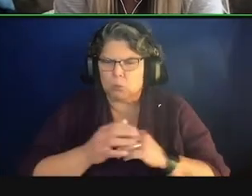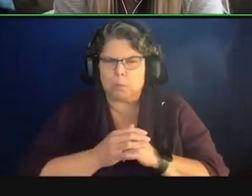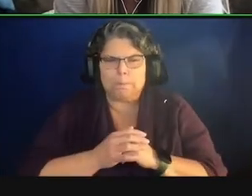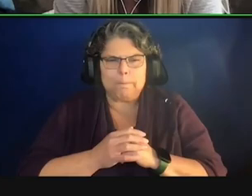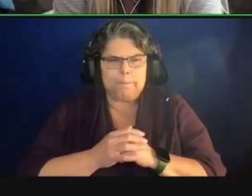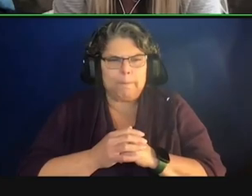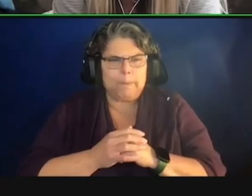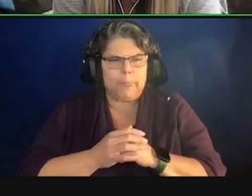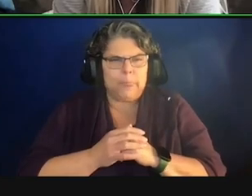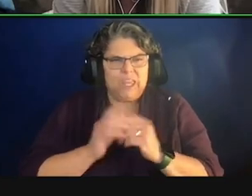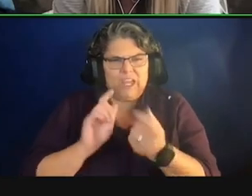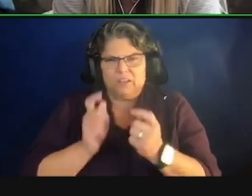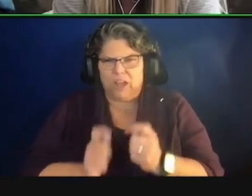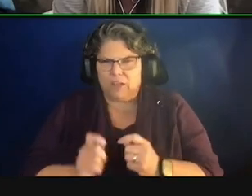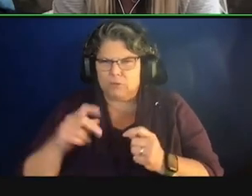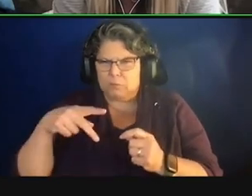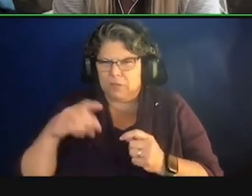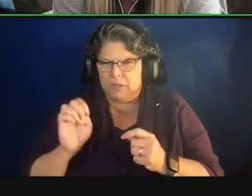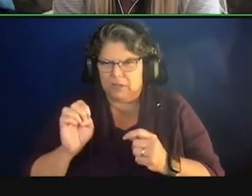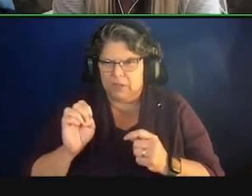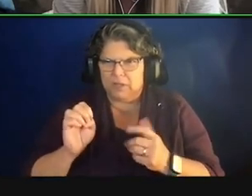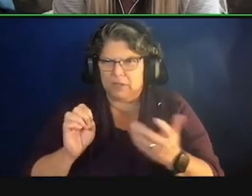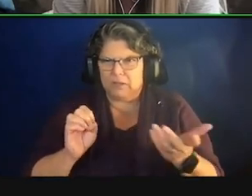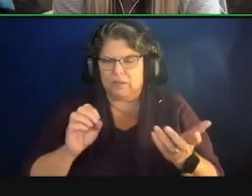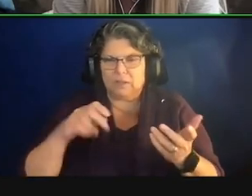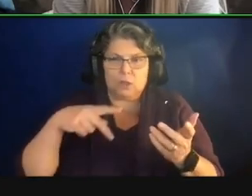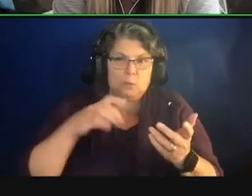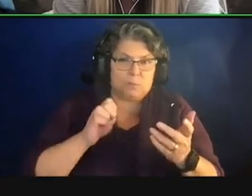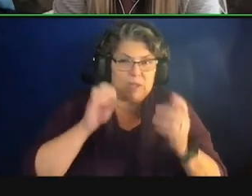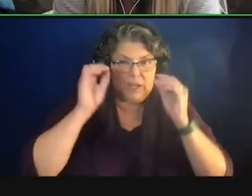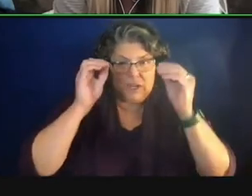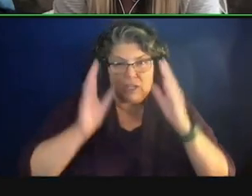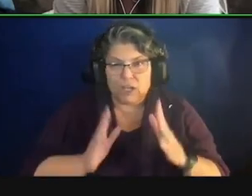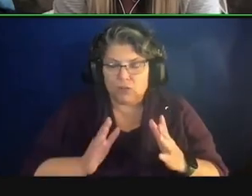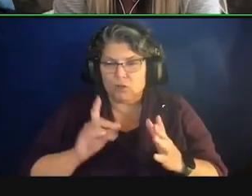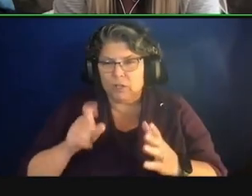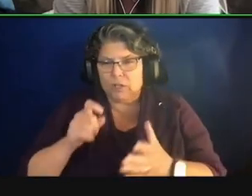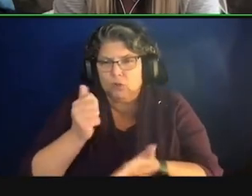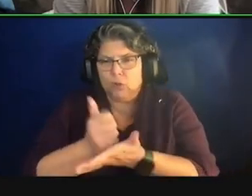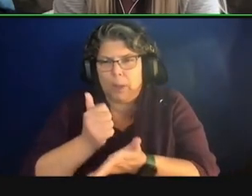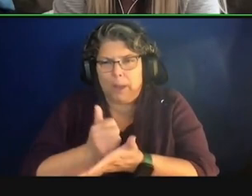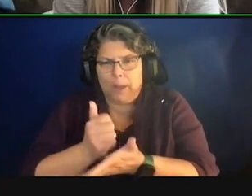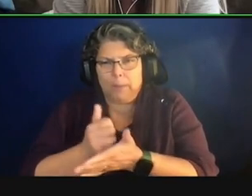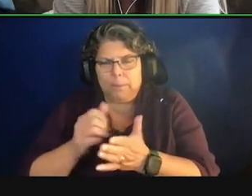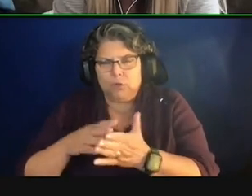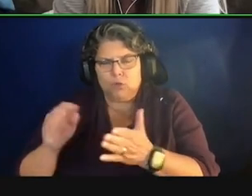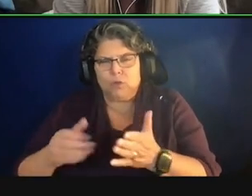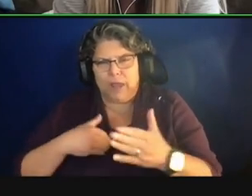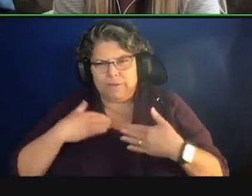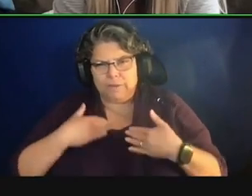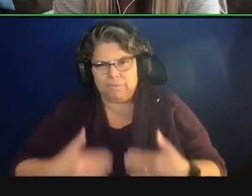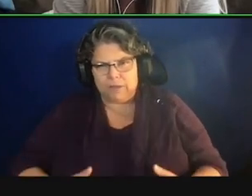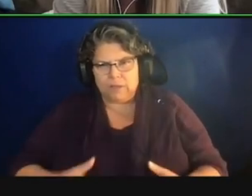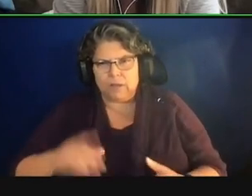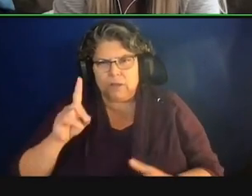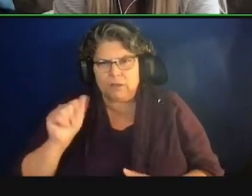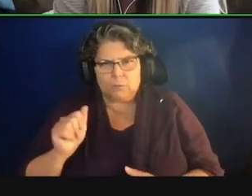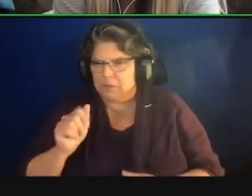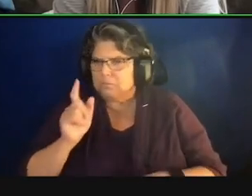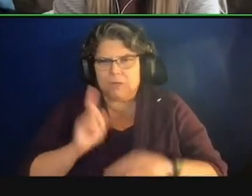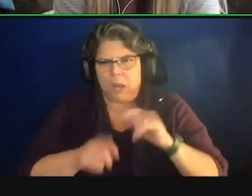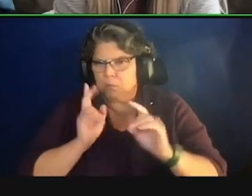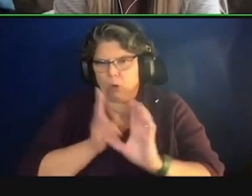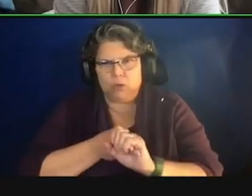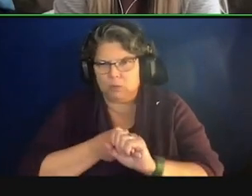Adaptive physical education is a PE teacher that's helping a child who has some physical disability and is unable to